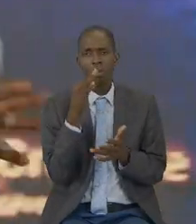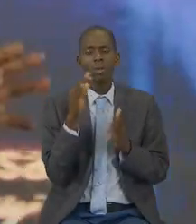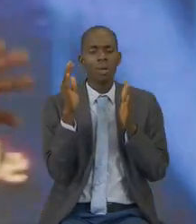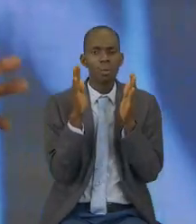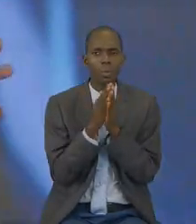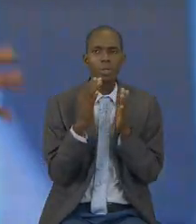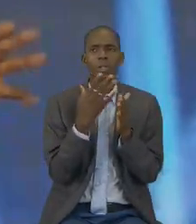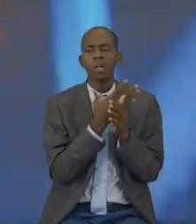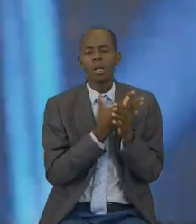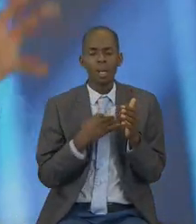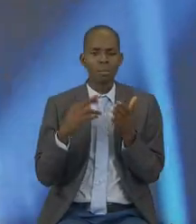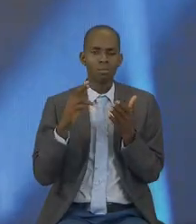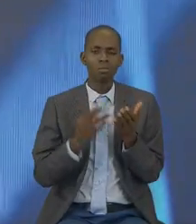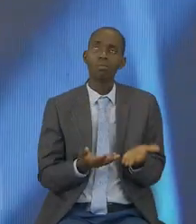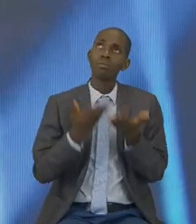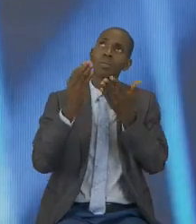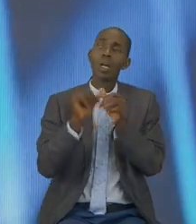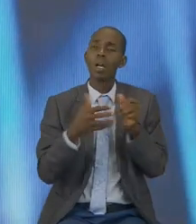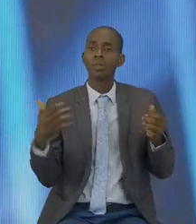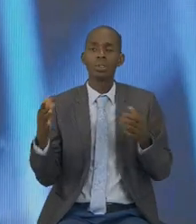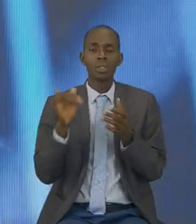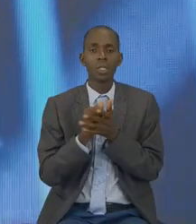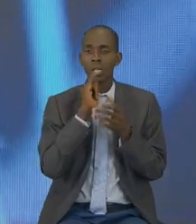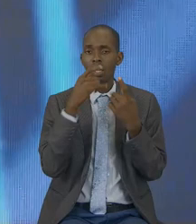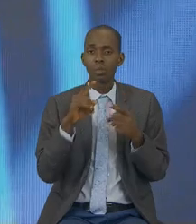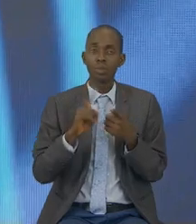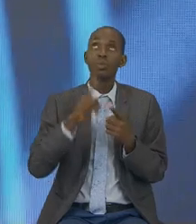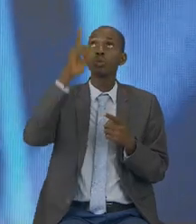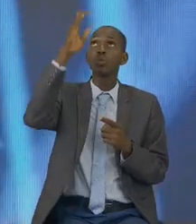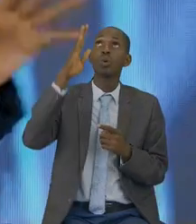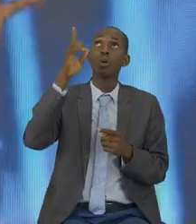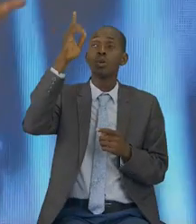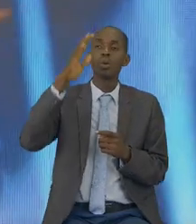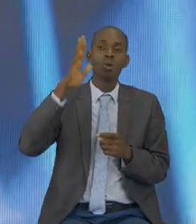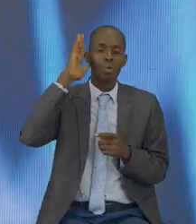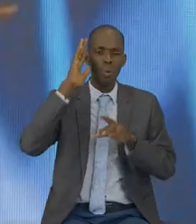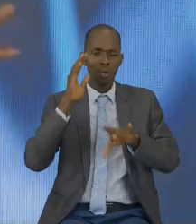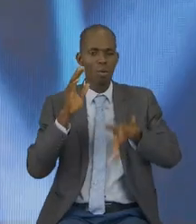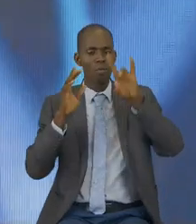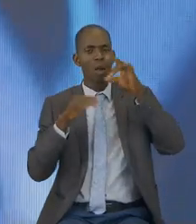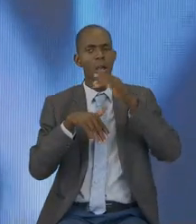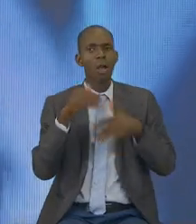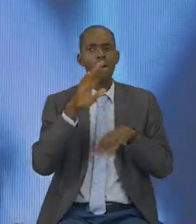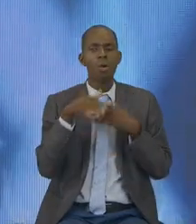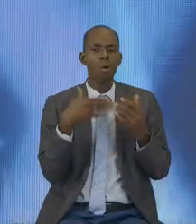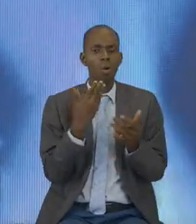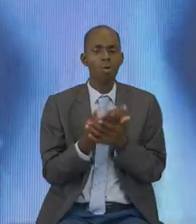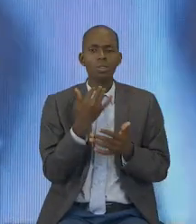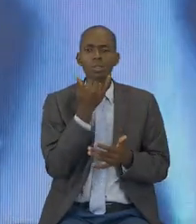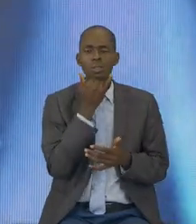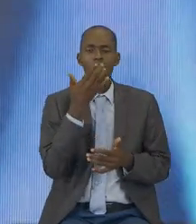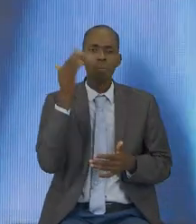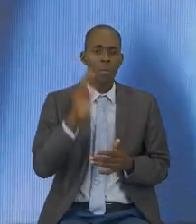report everything happening to the Lord will fish out all the culprits, and